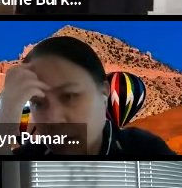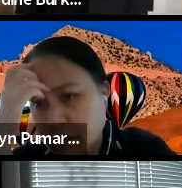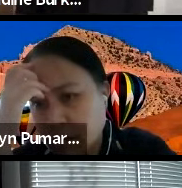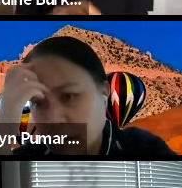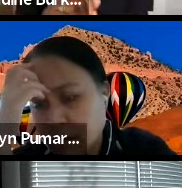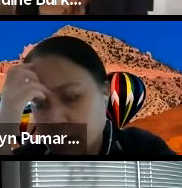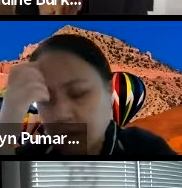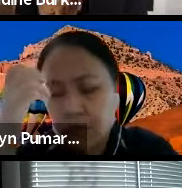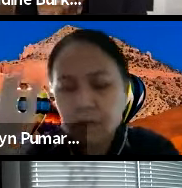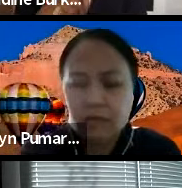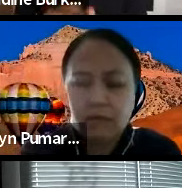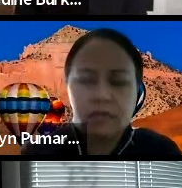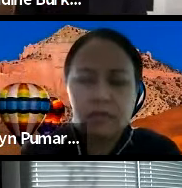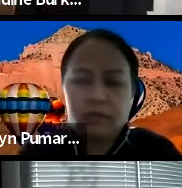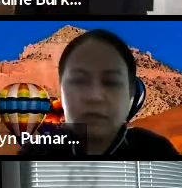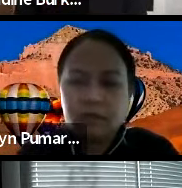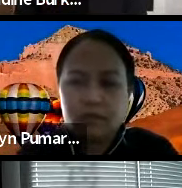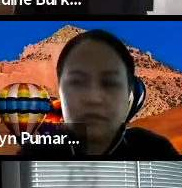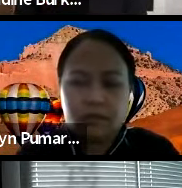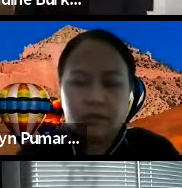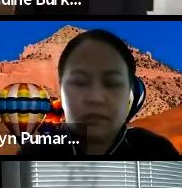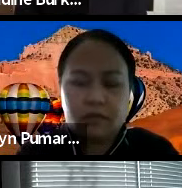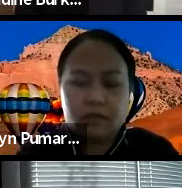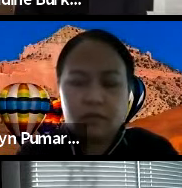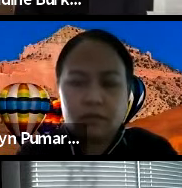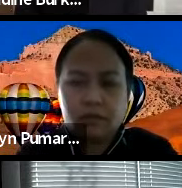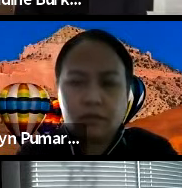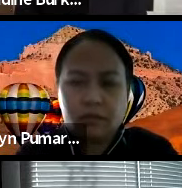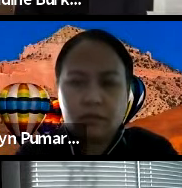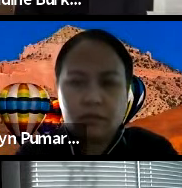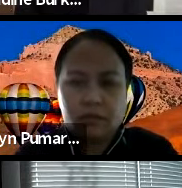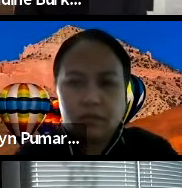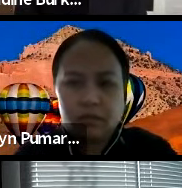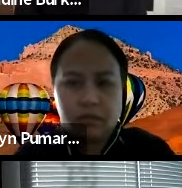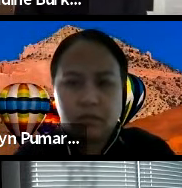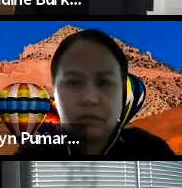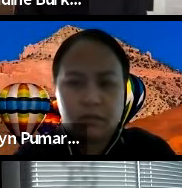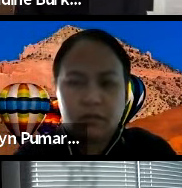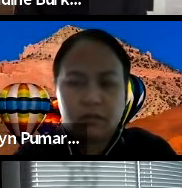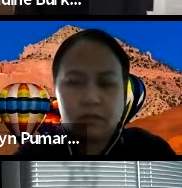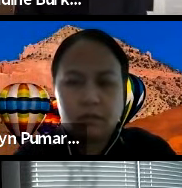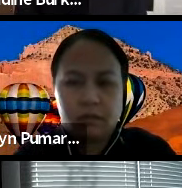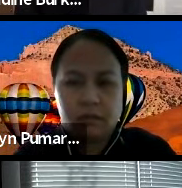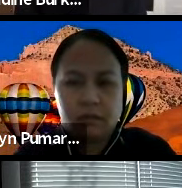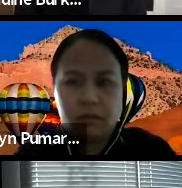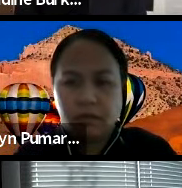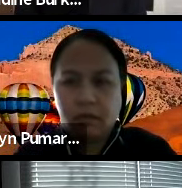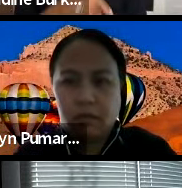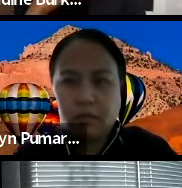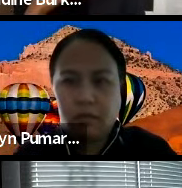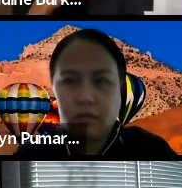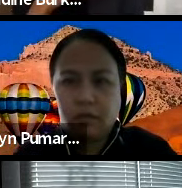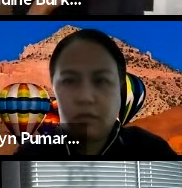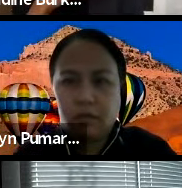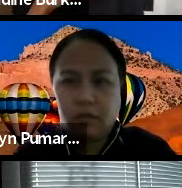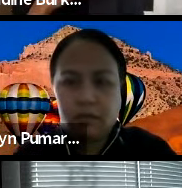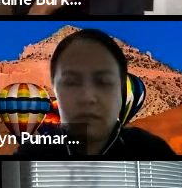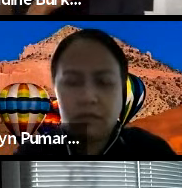You bet. Thank you. Well, we're going to start with Andy and then Diana and then Ronnie and then Andy